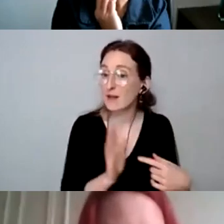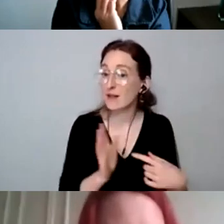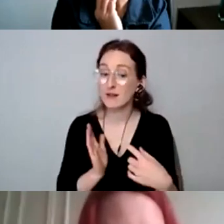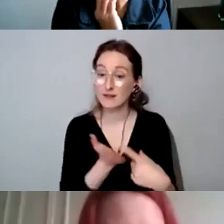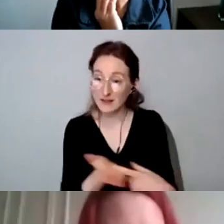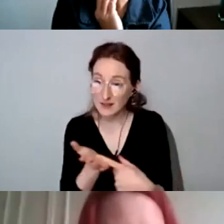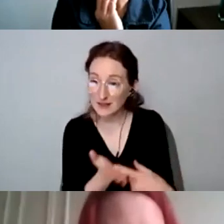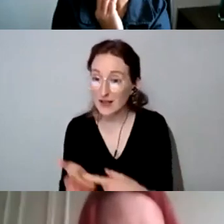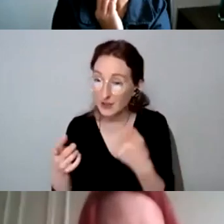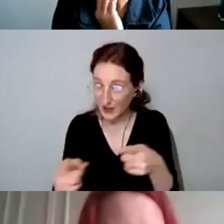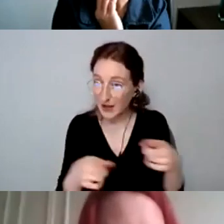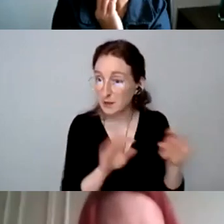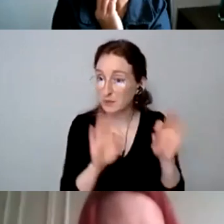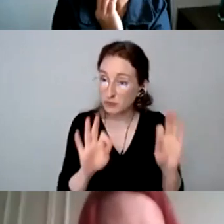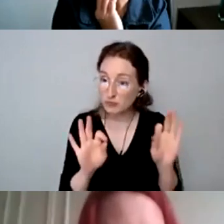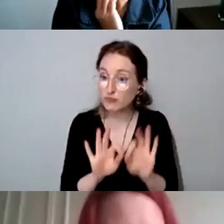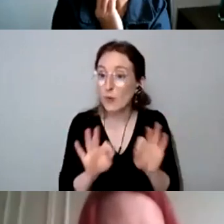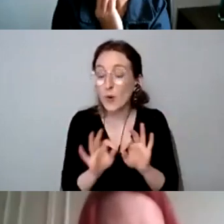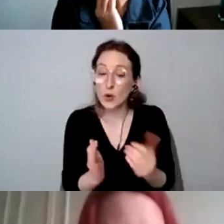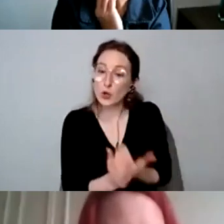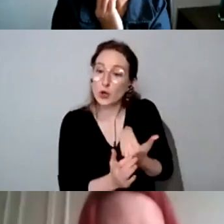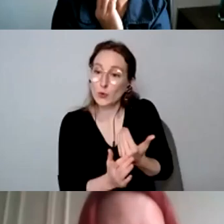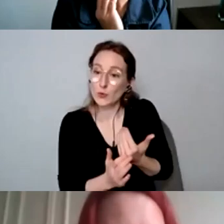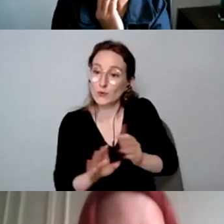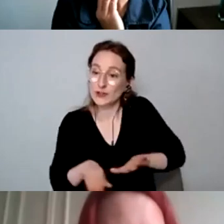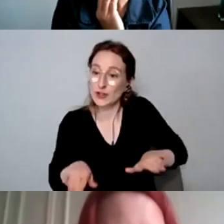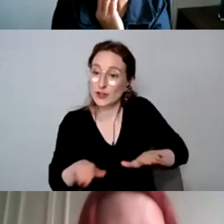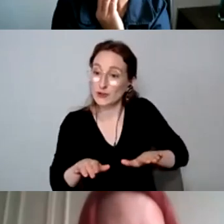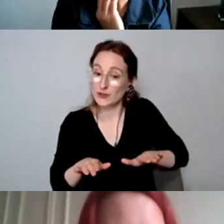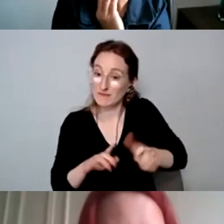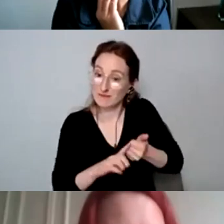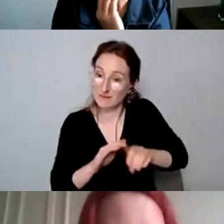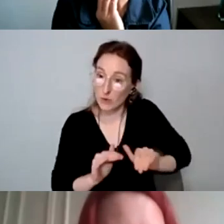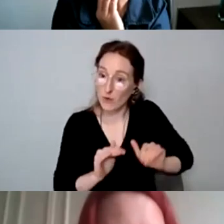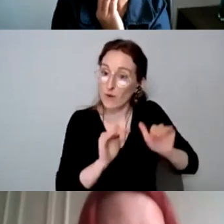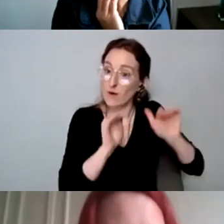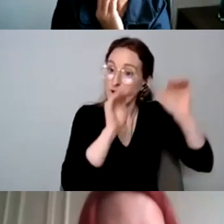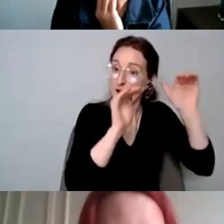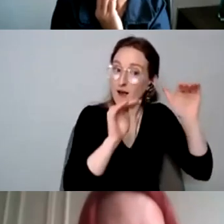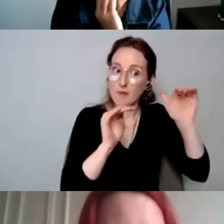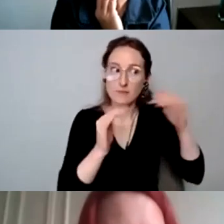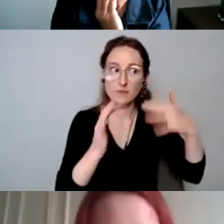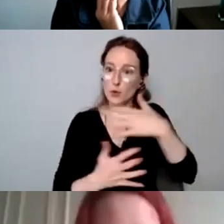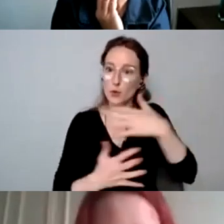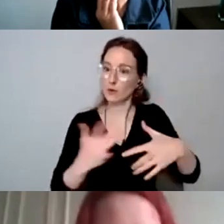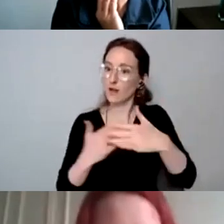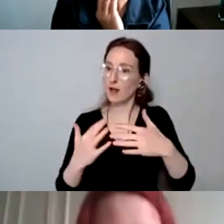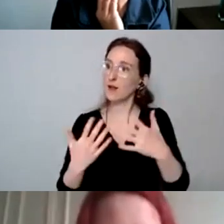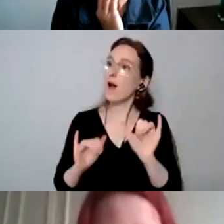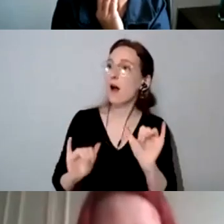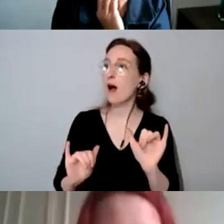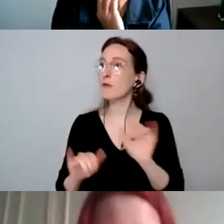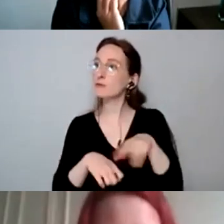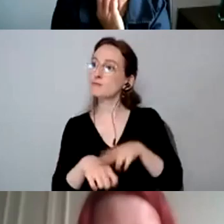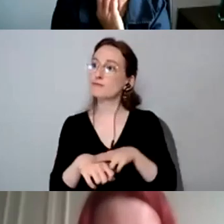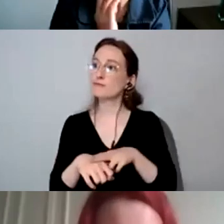And also now new generation of children is being socialized in such schools with